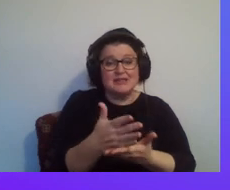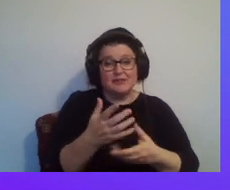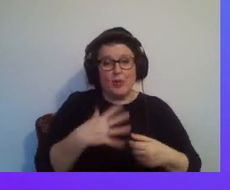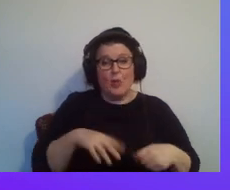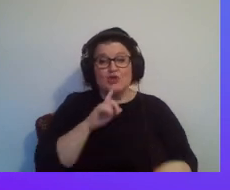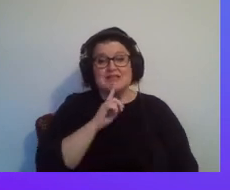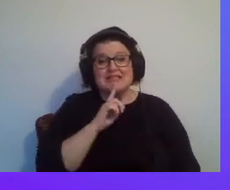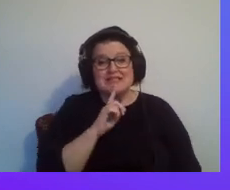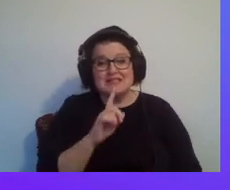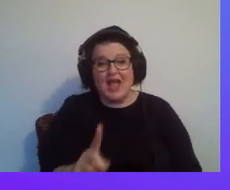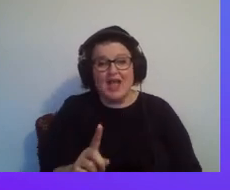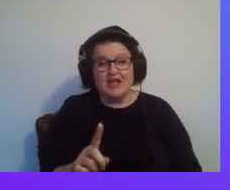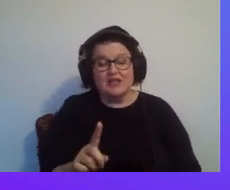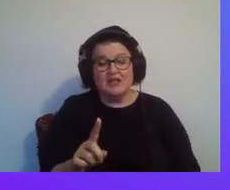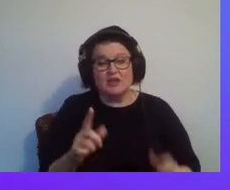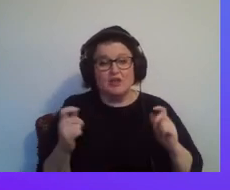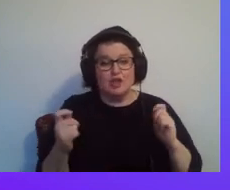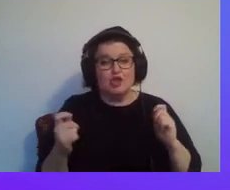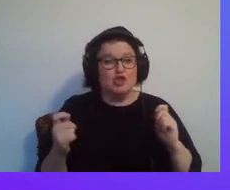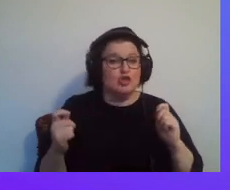at a transformative period